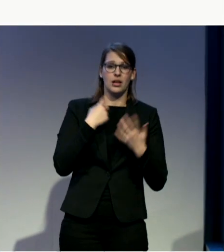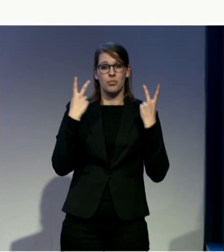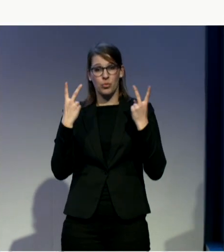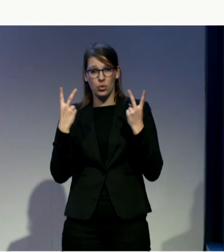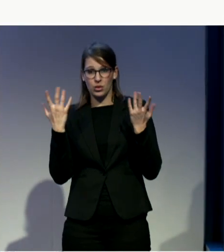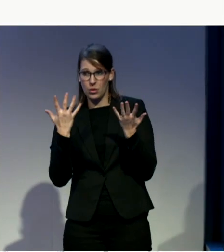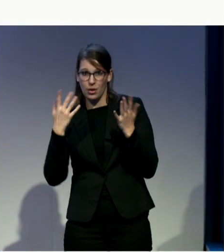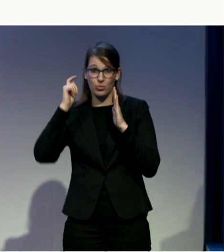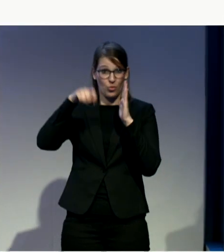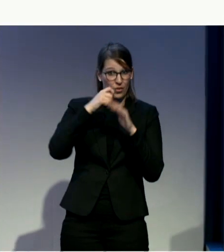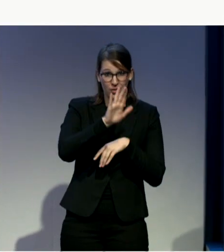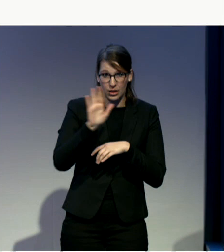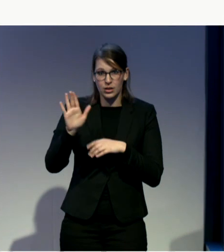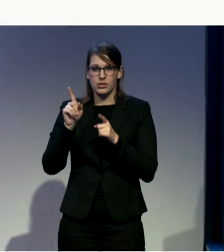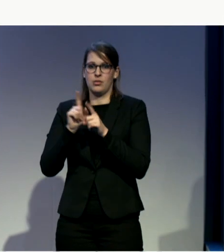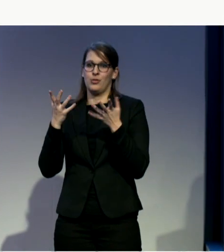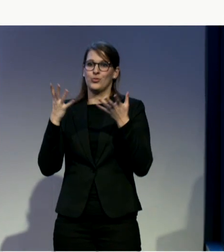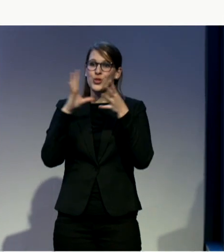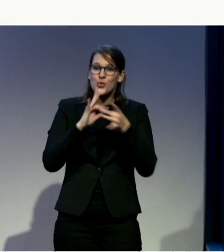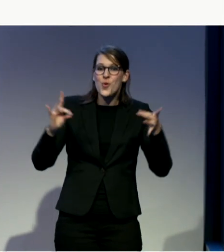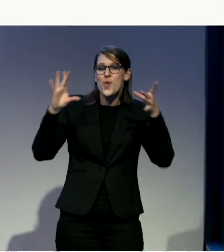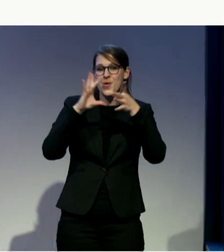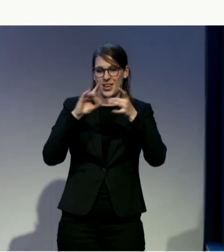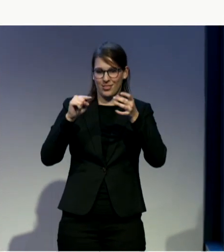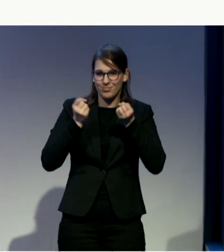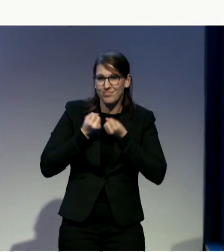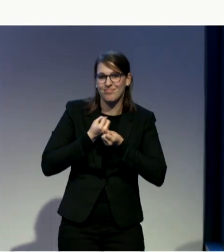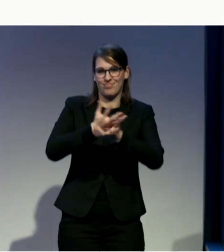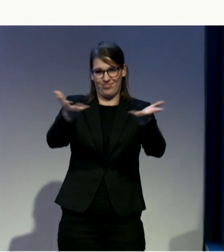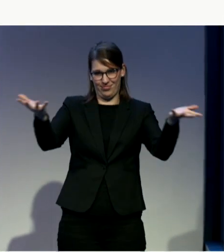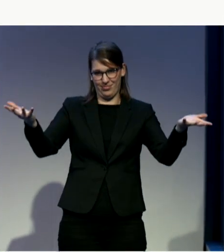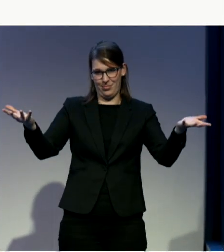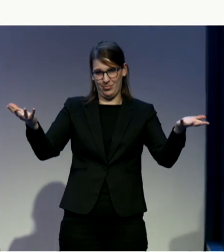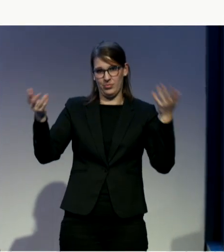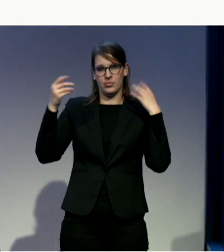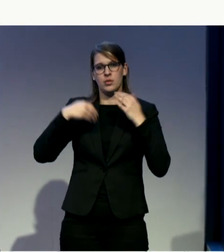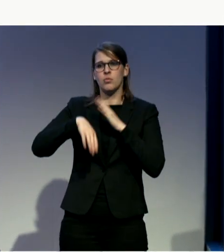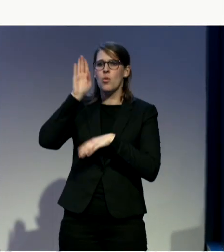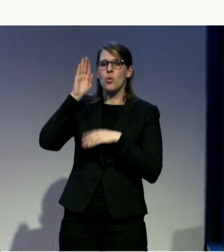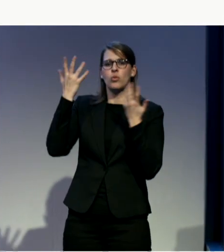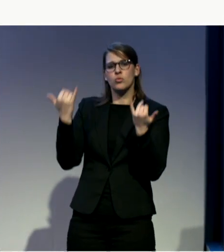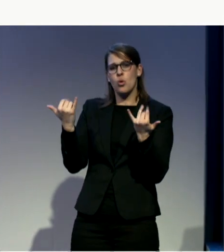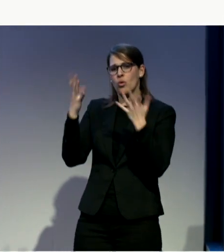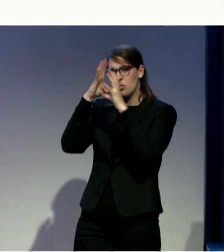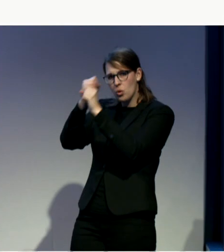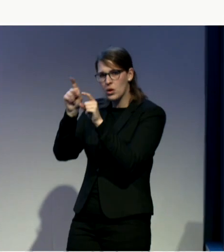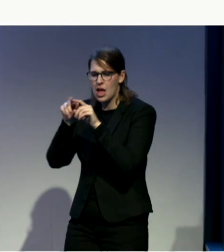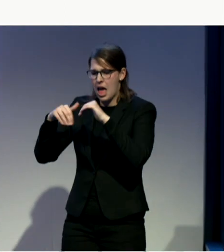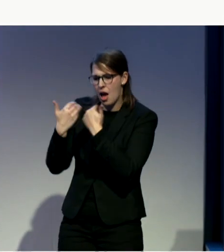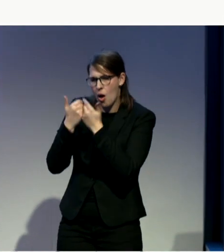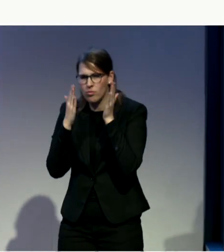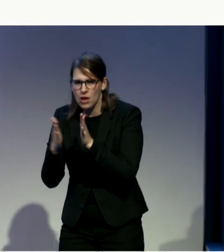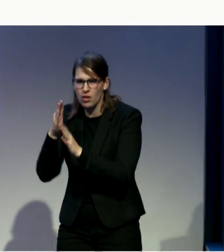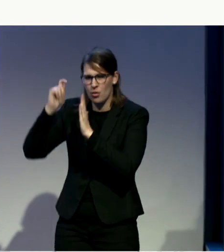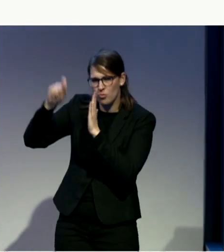and you probably know how technically we get lost in the production. But ultimately, it's about telling these stories, and they need